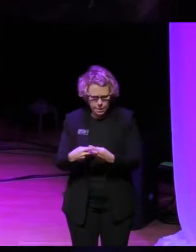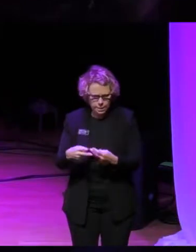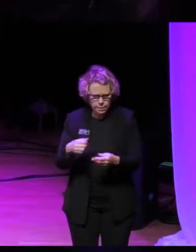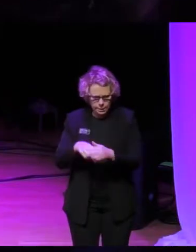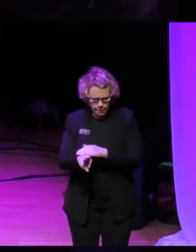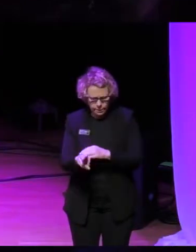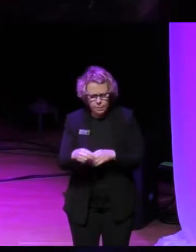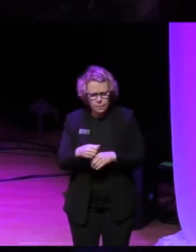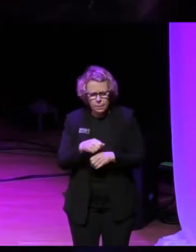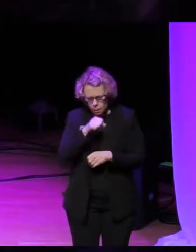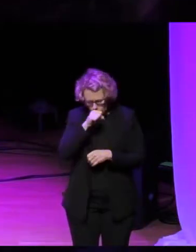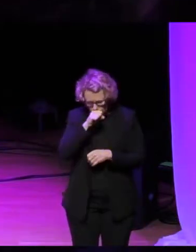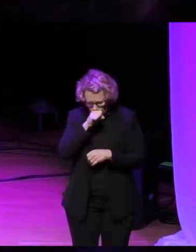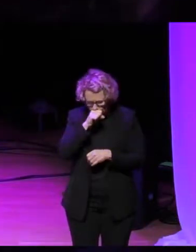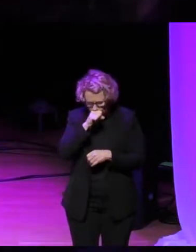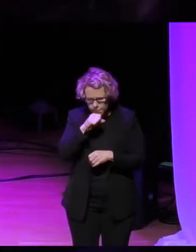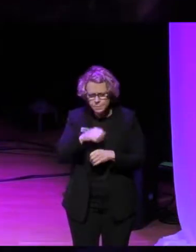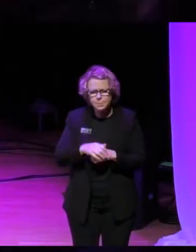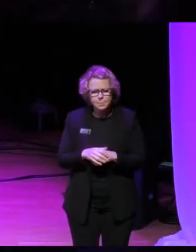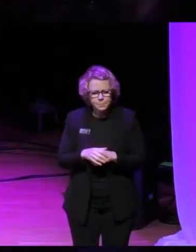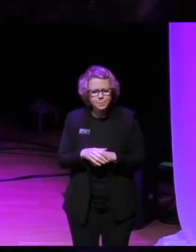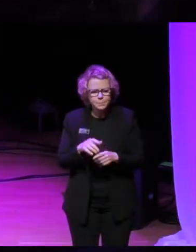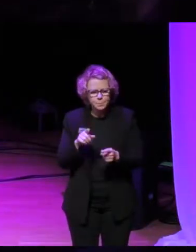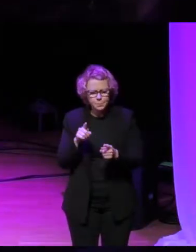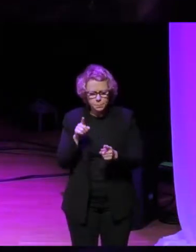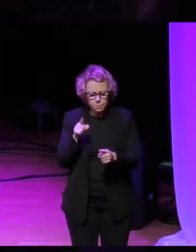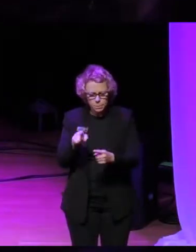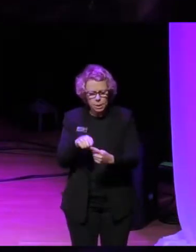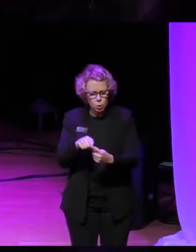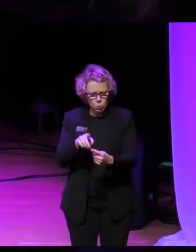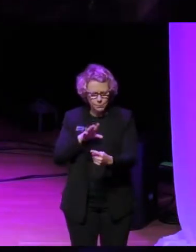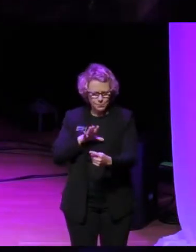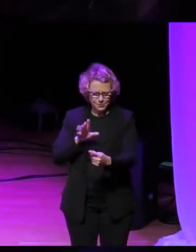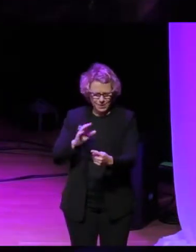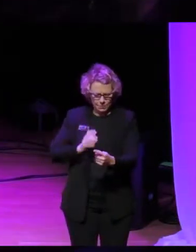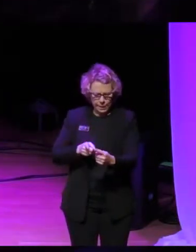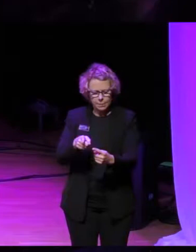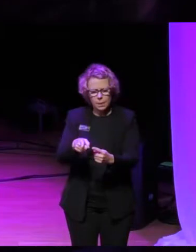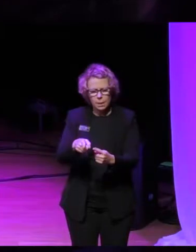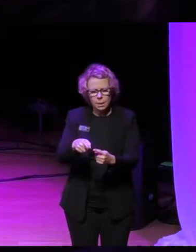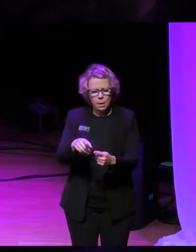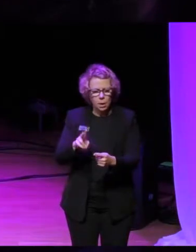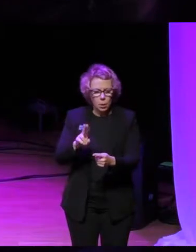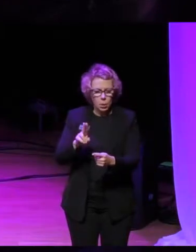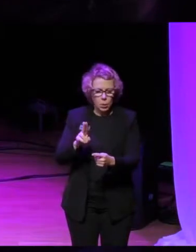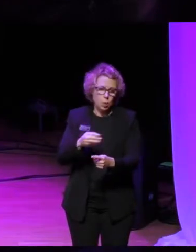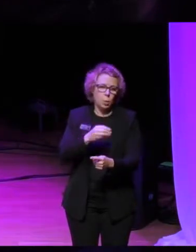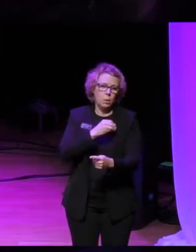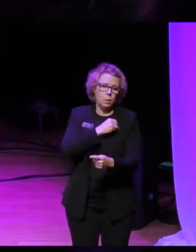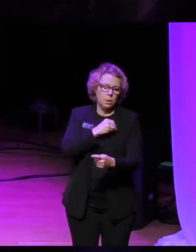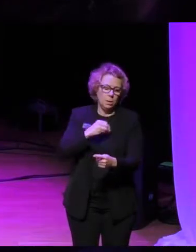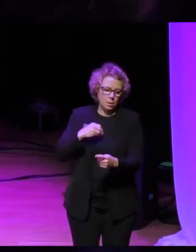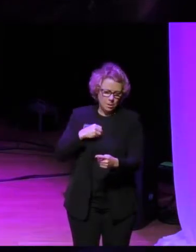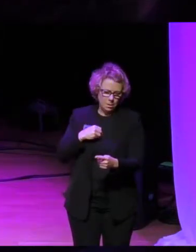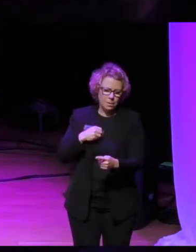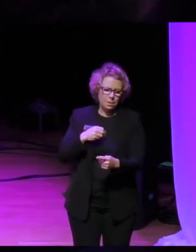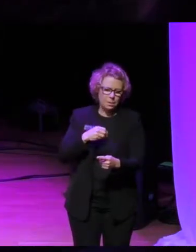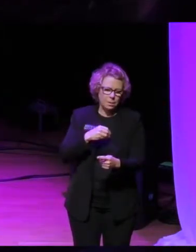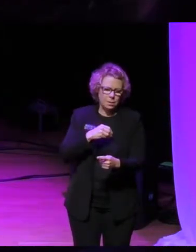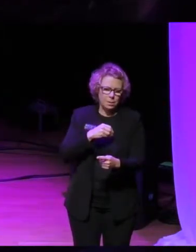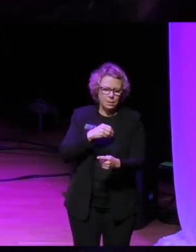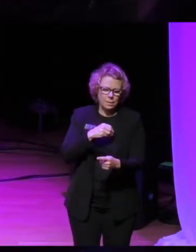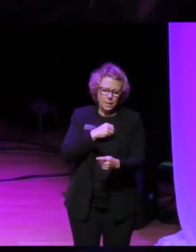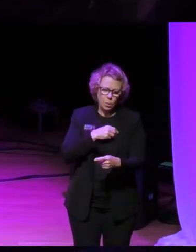in a contractor's facility, and the government office, known as the Office of Refugee